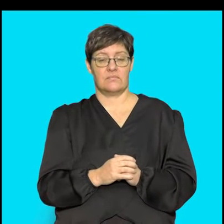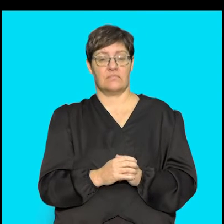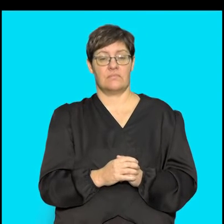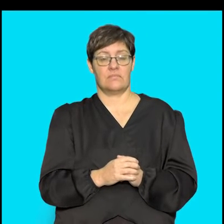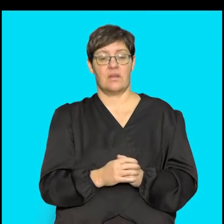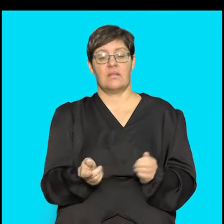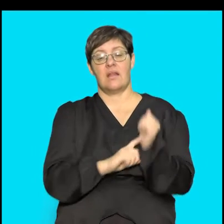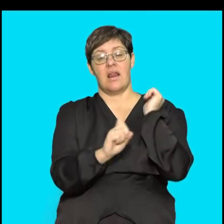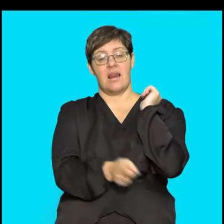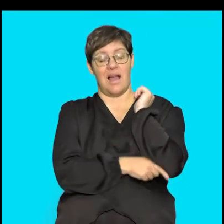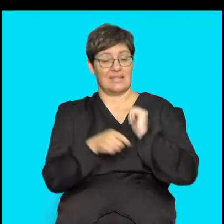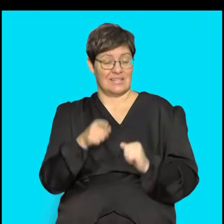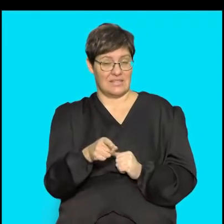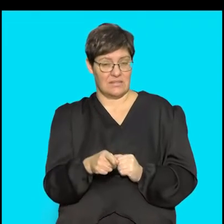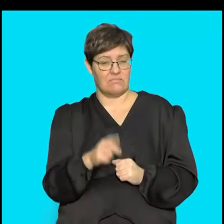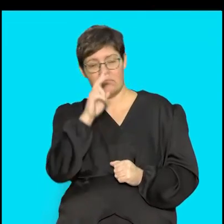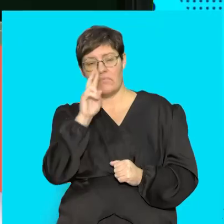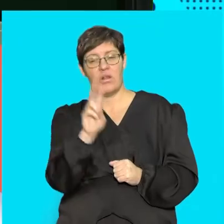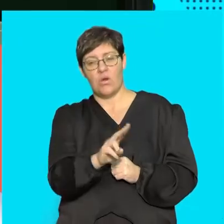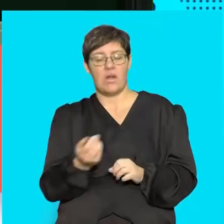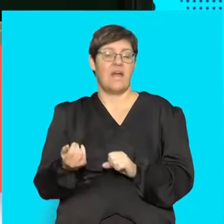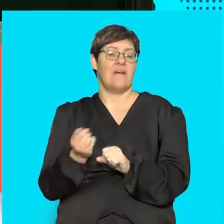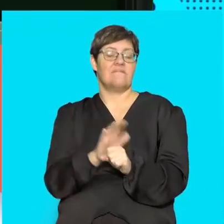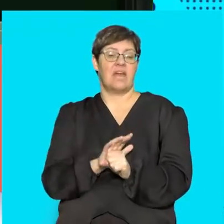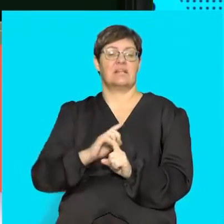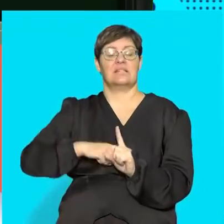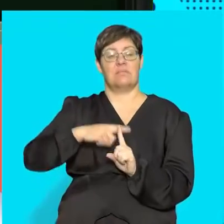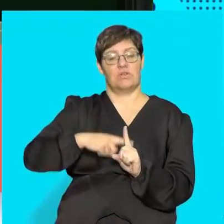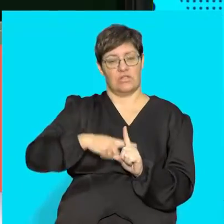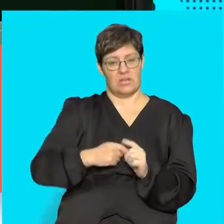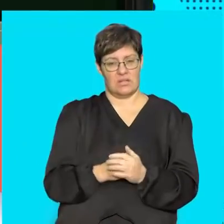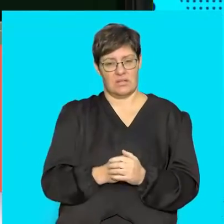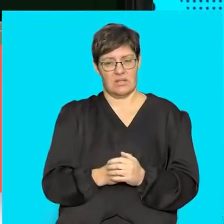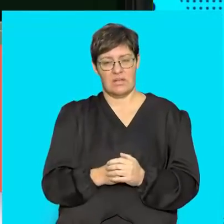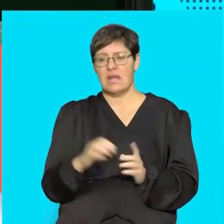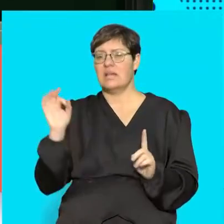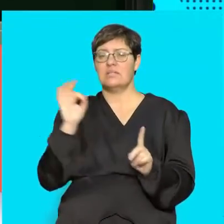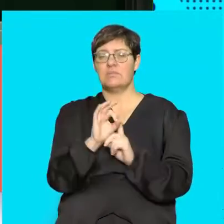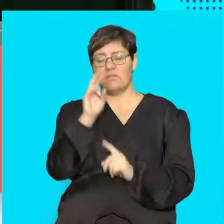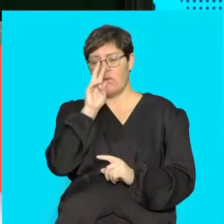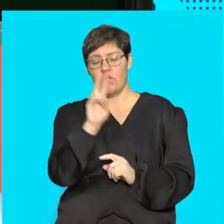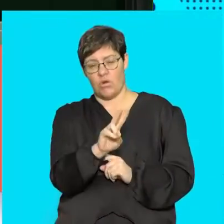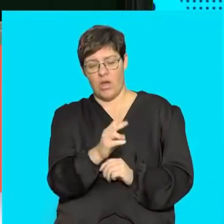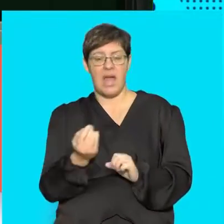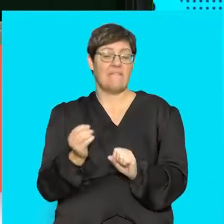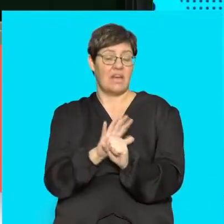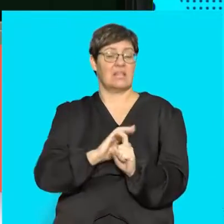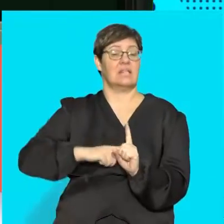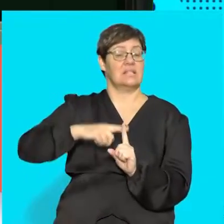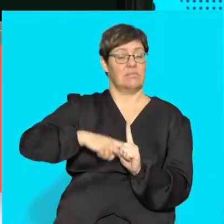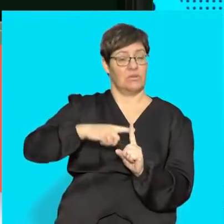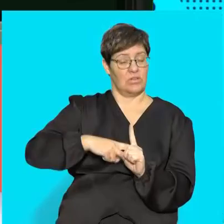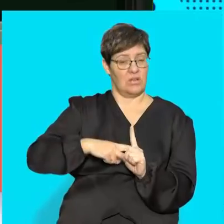That brings us to the last one, where we're going to look at the effect of temperature, and we're specifically going to look at the effect